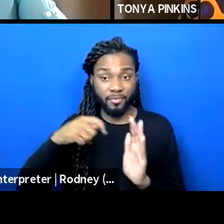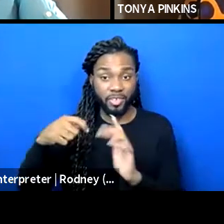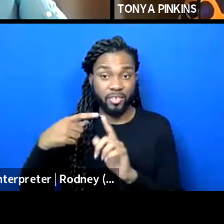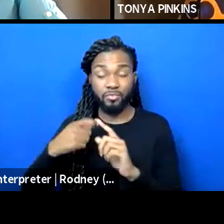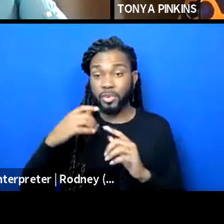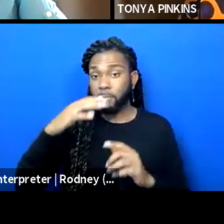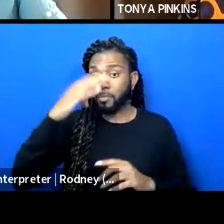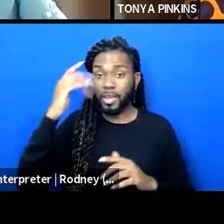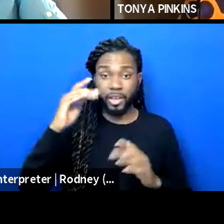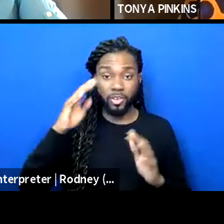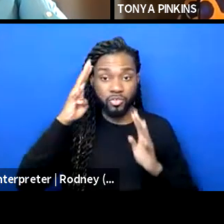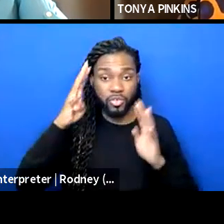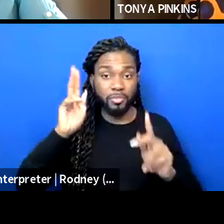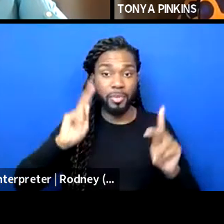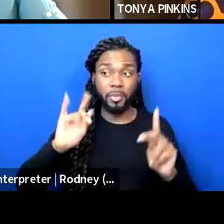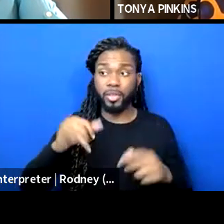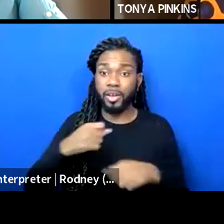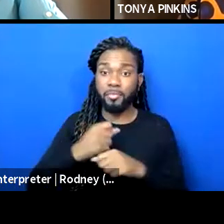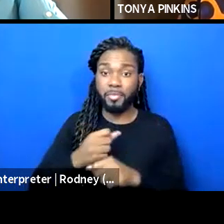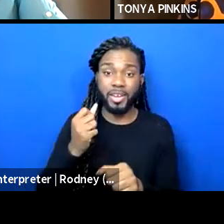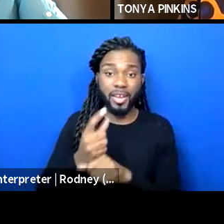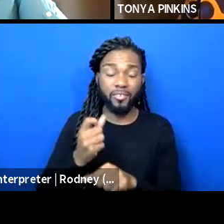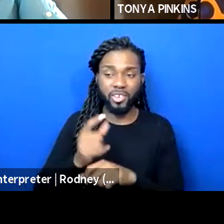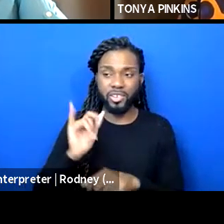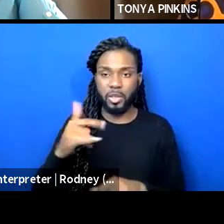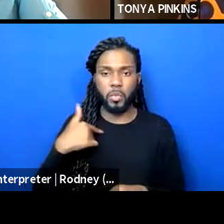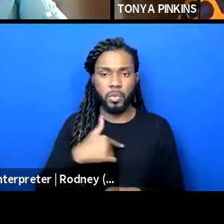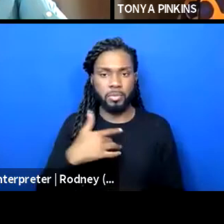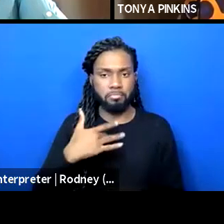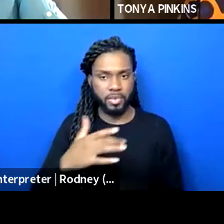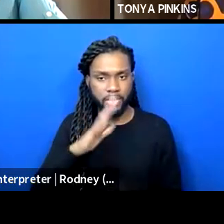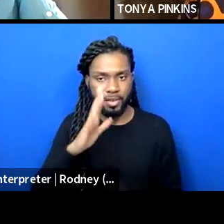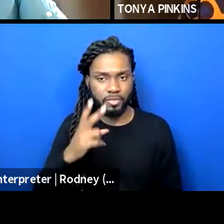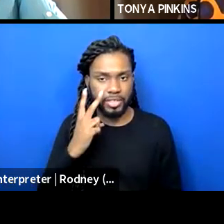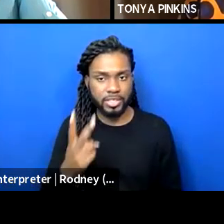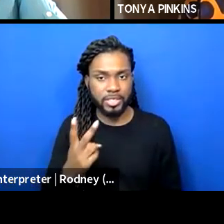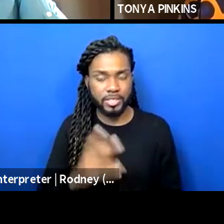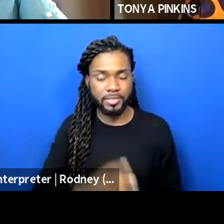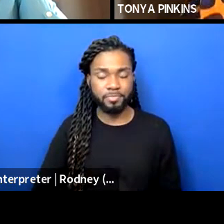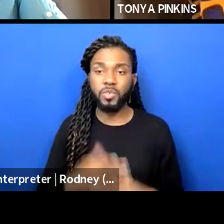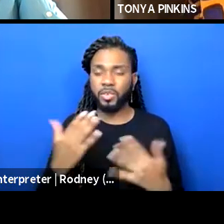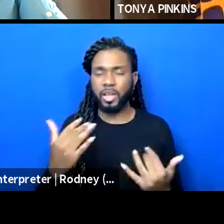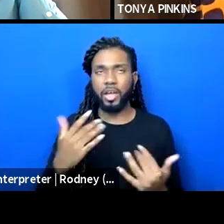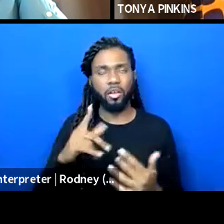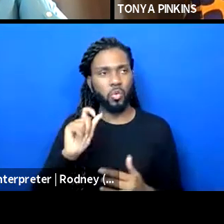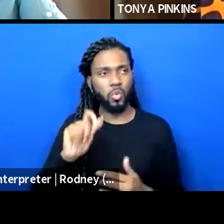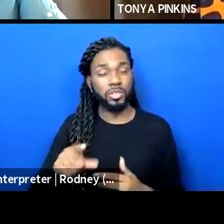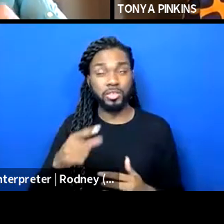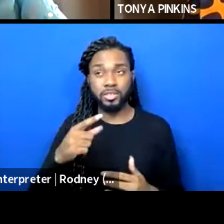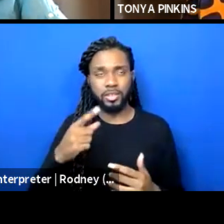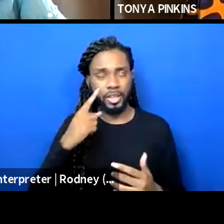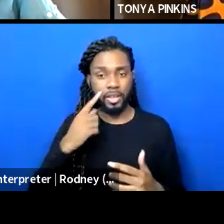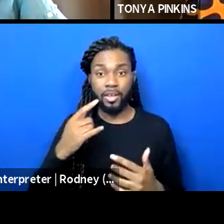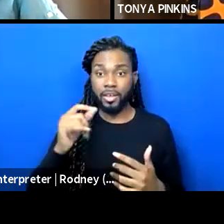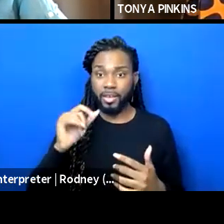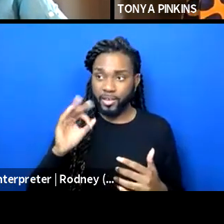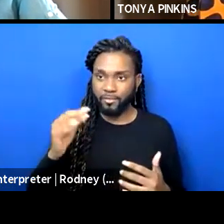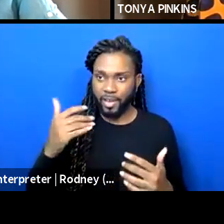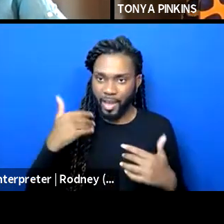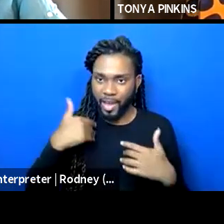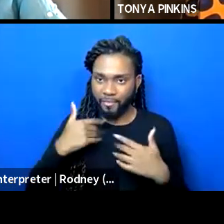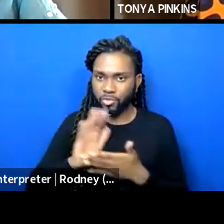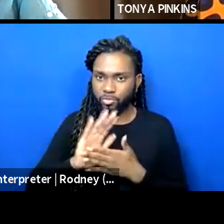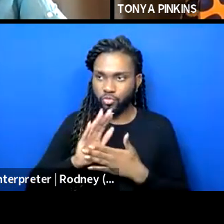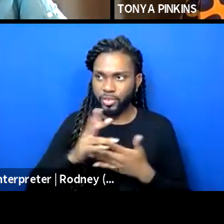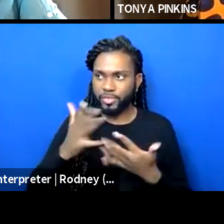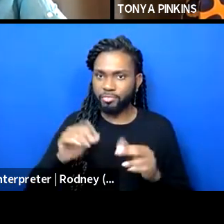are made every year that we will never see. And so then the question became, well, if we have these movies, why can't we see them? And